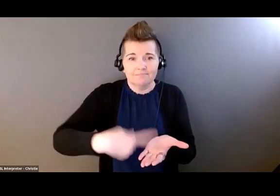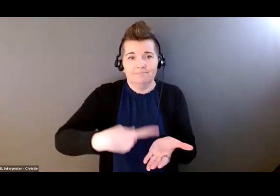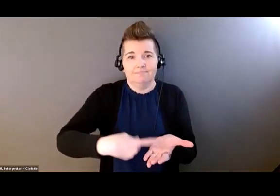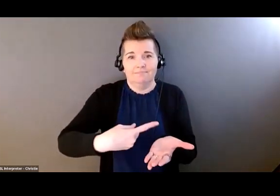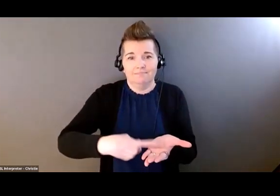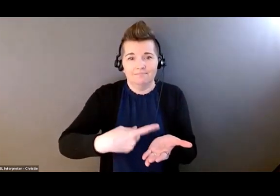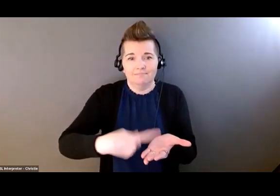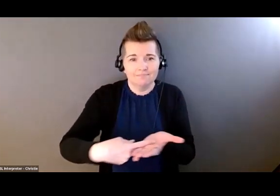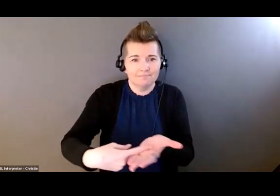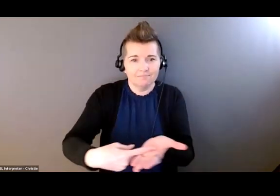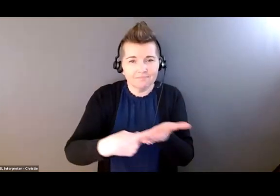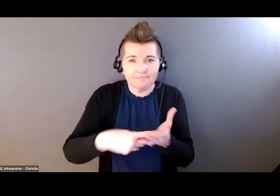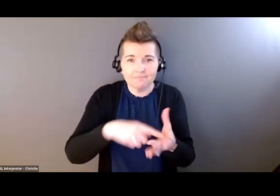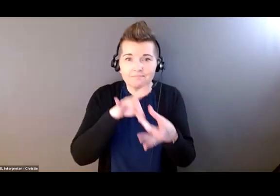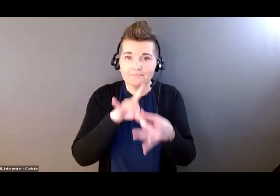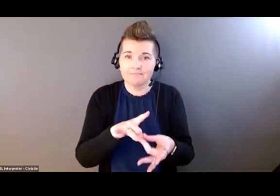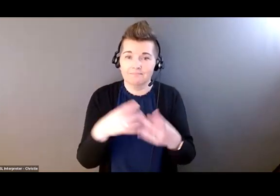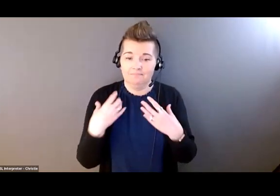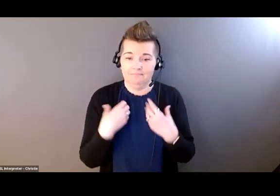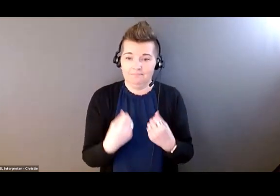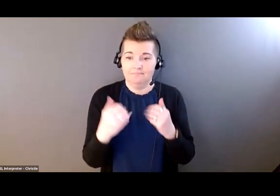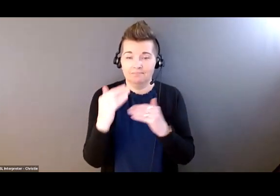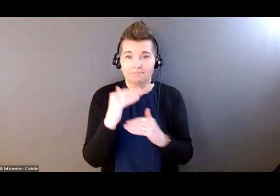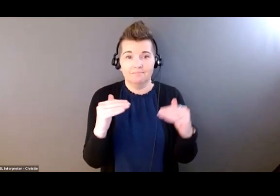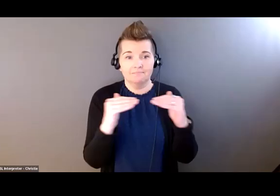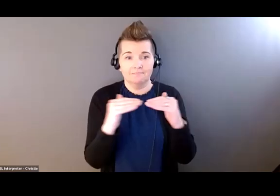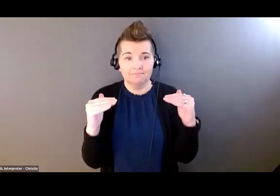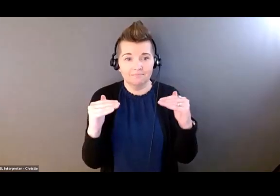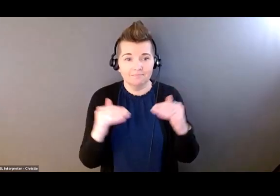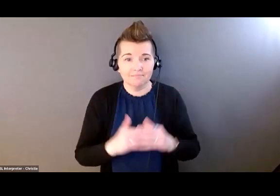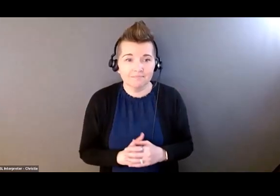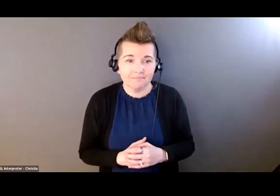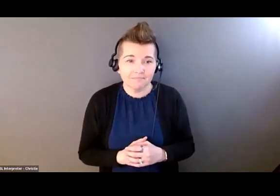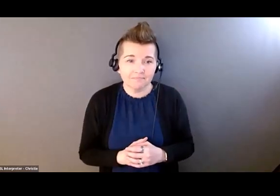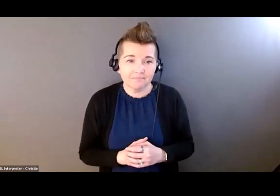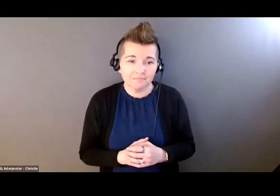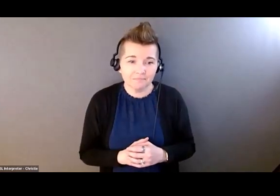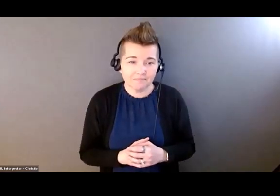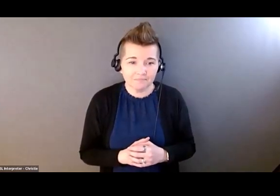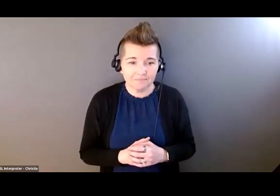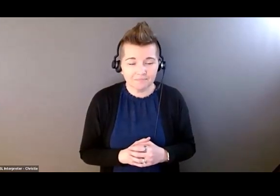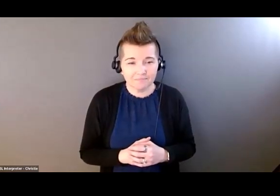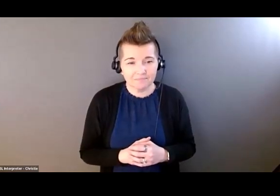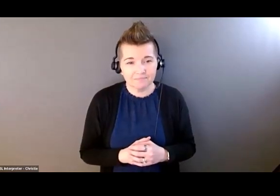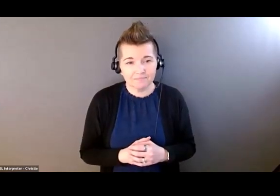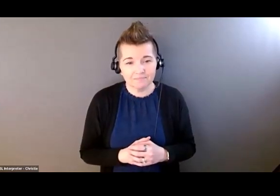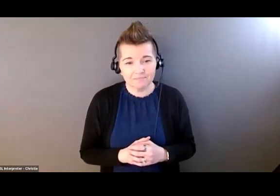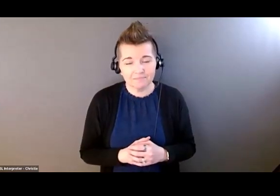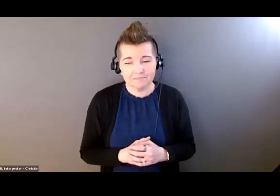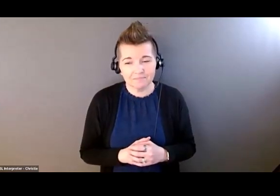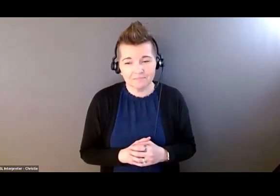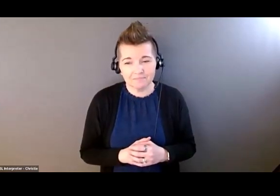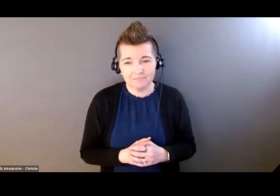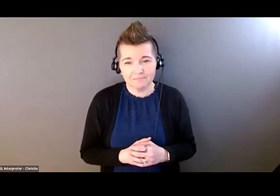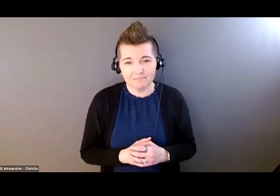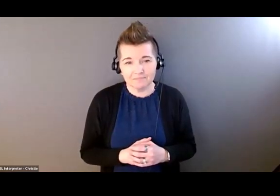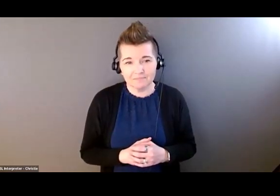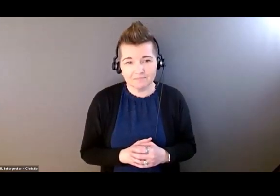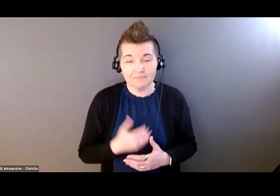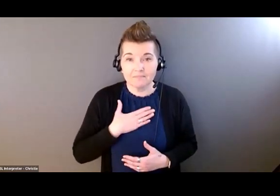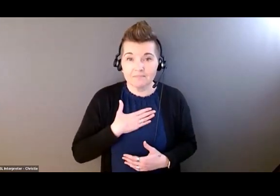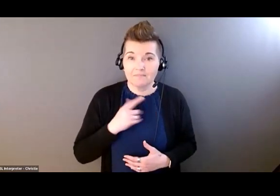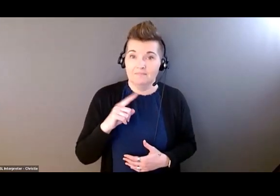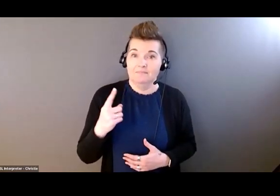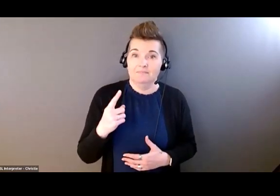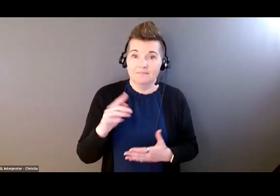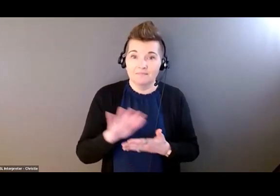so I wish you well going home to your loved ones. Maybe you're working from home, but if you're traveling, we